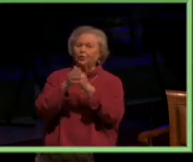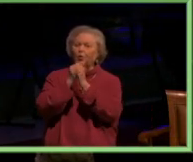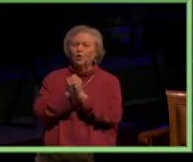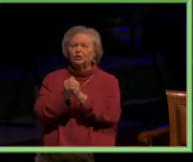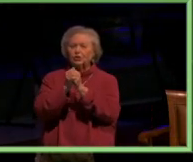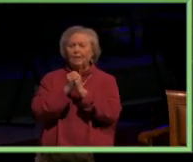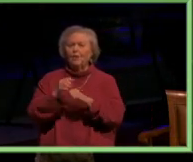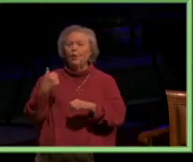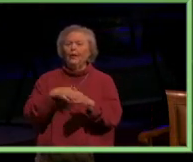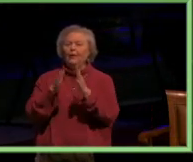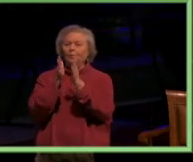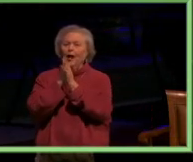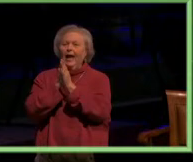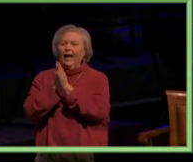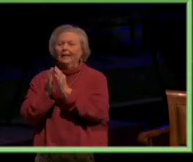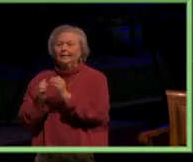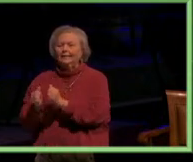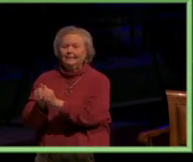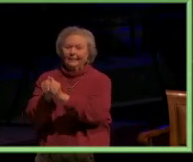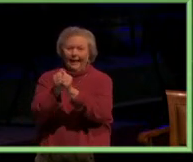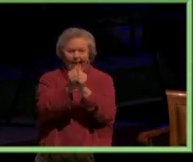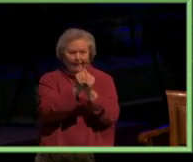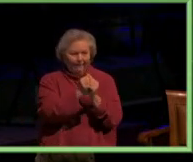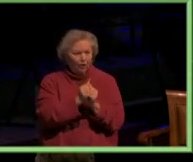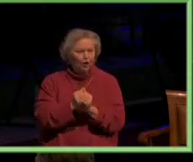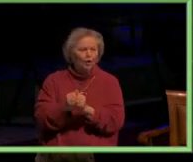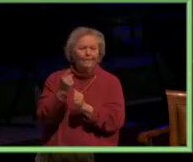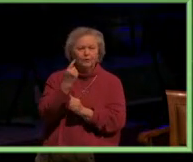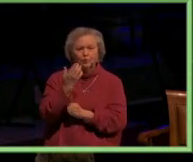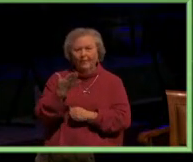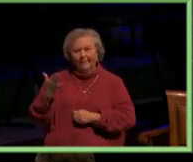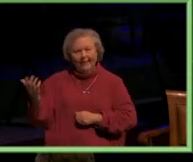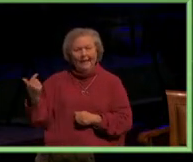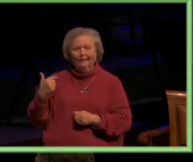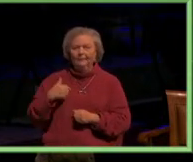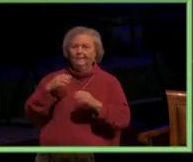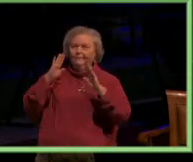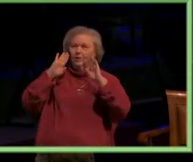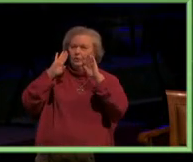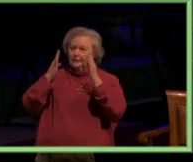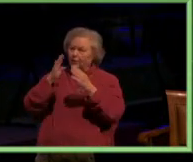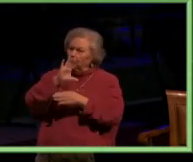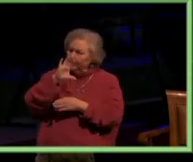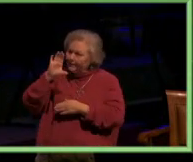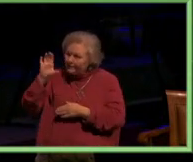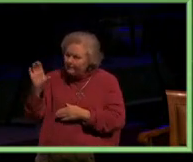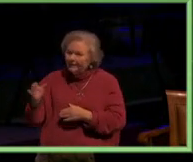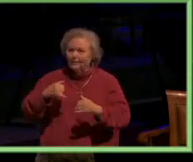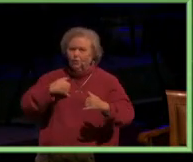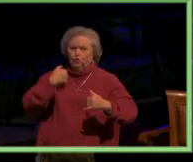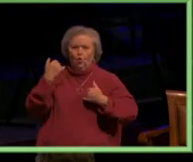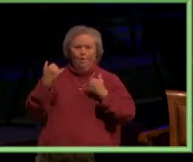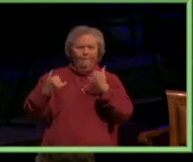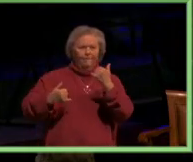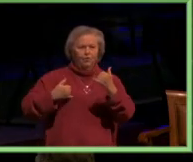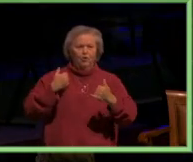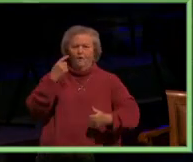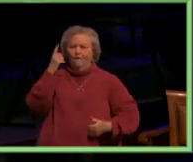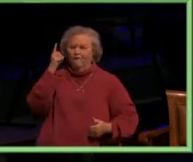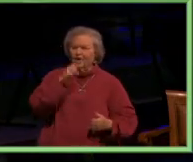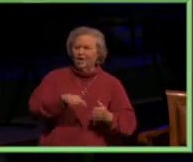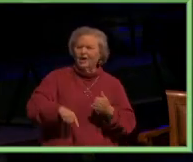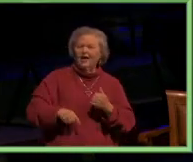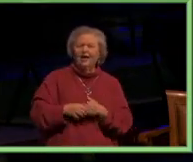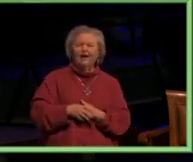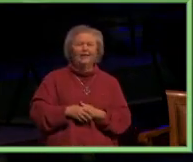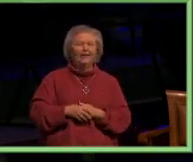always pray together. And there's one thing that I'm always mindful of in the Christmas season is that the Christmas season is joyful. It's fun. I mean, you